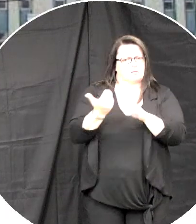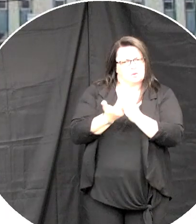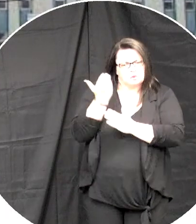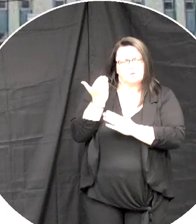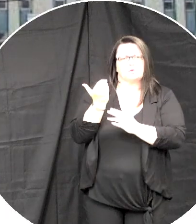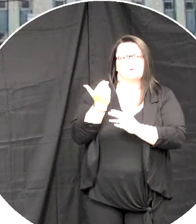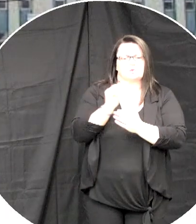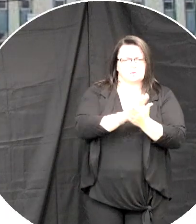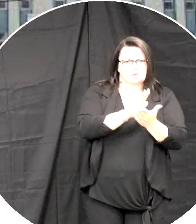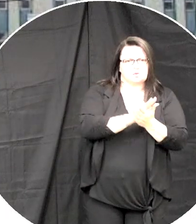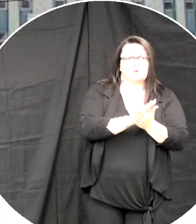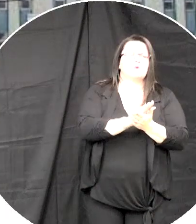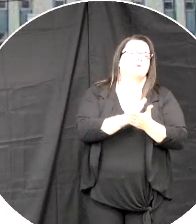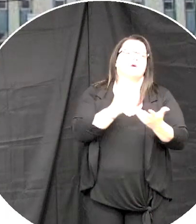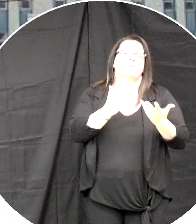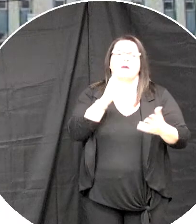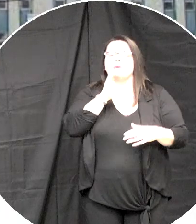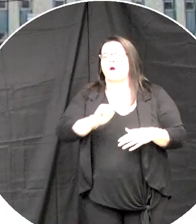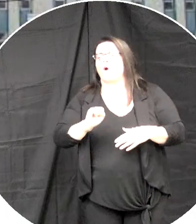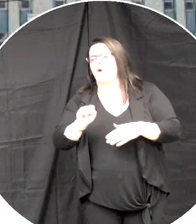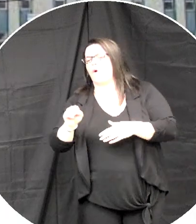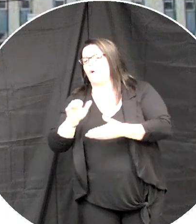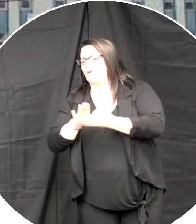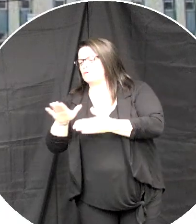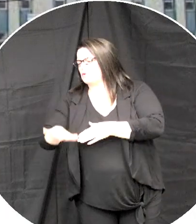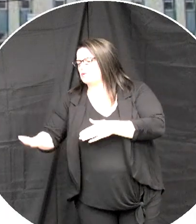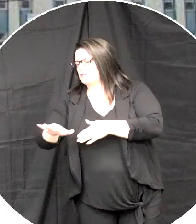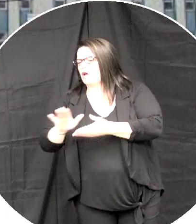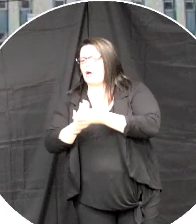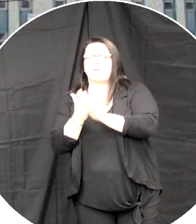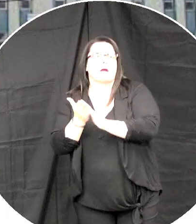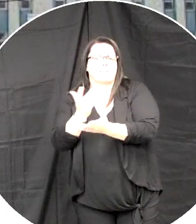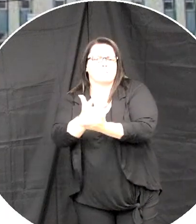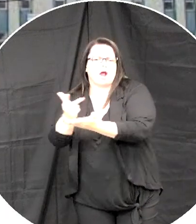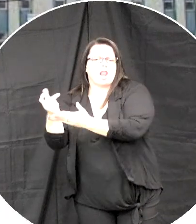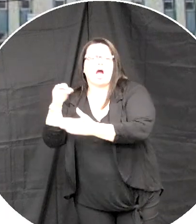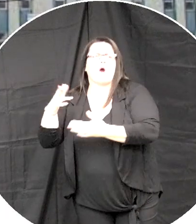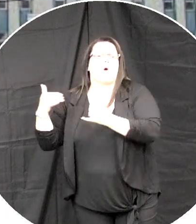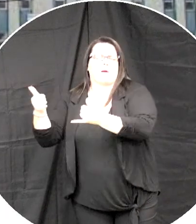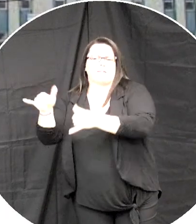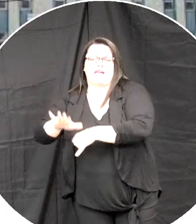being a possible parking lot in the future or a playfield afterwards.